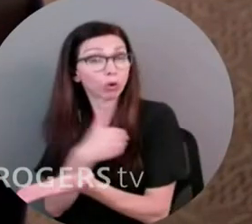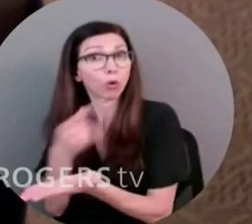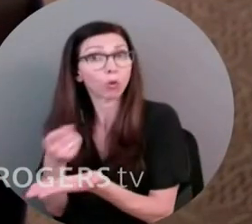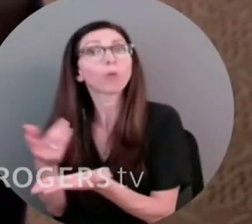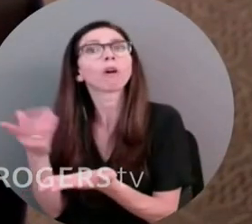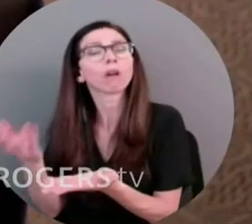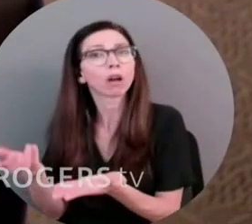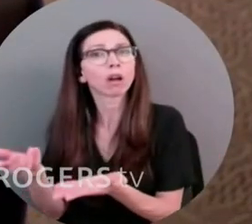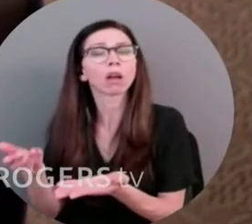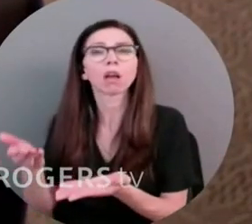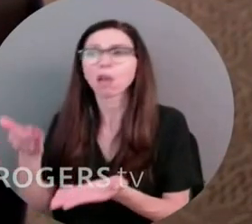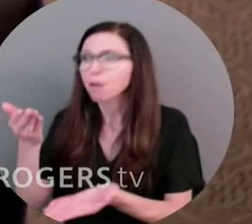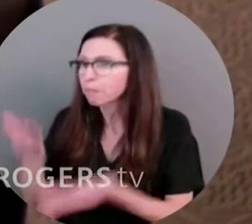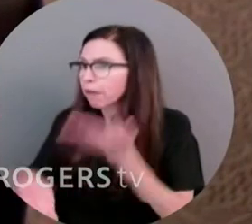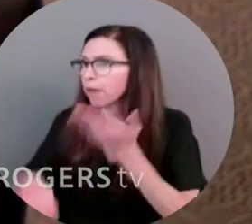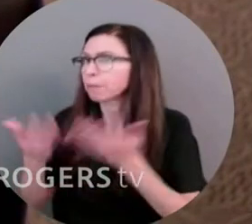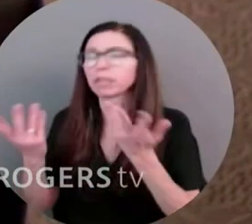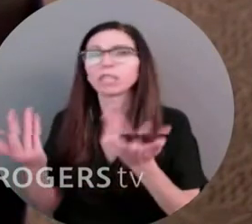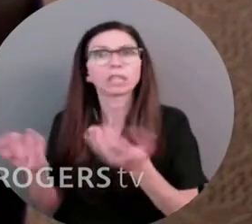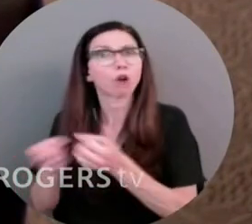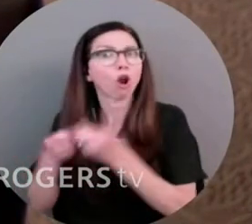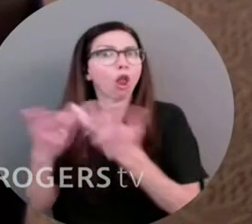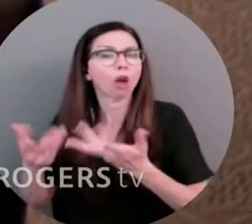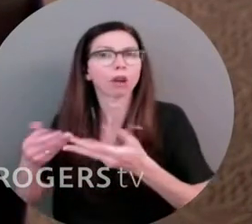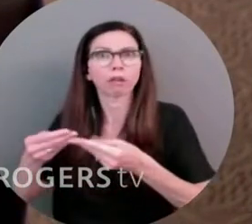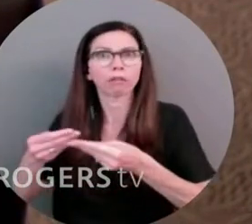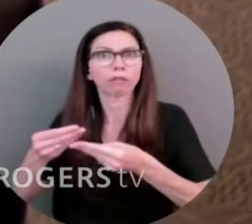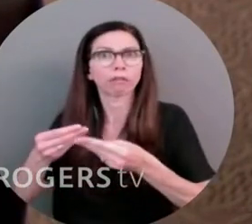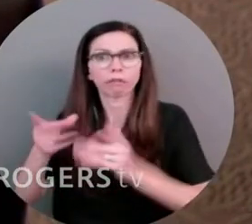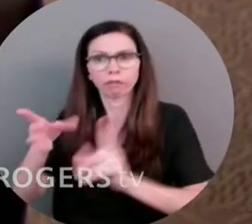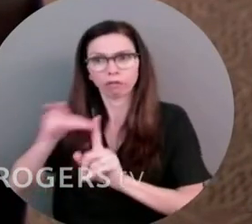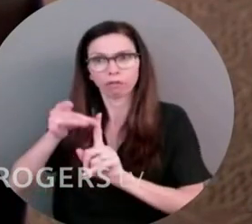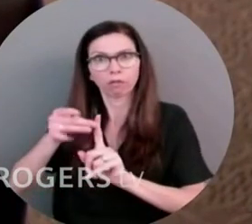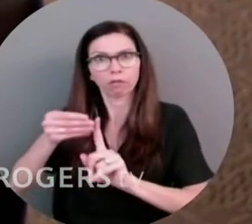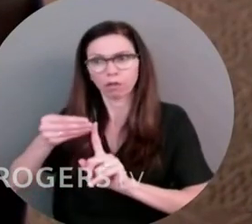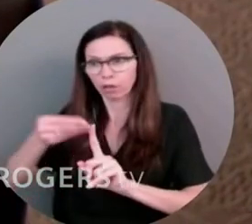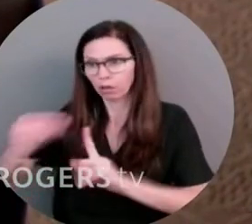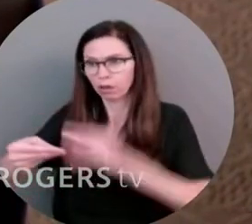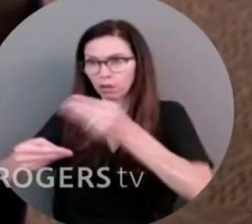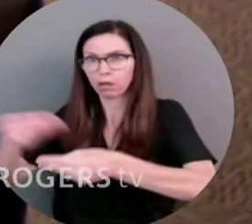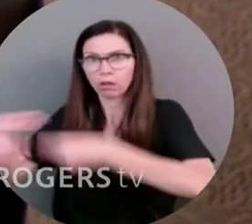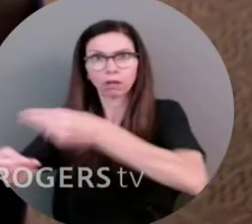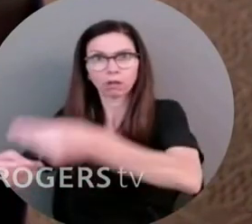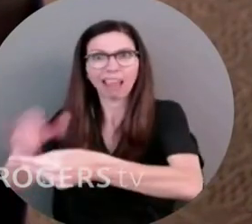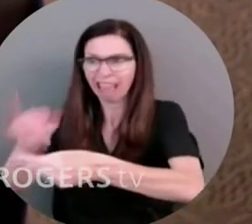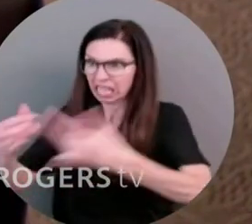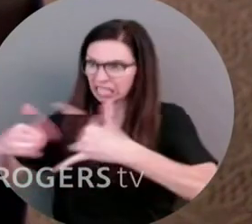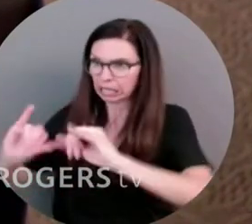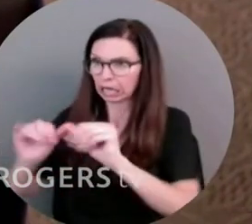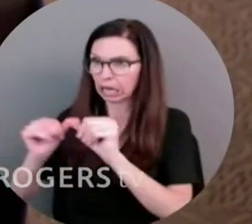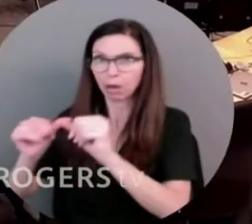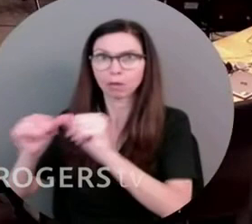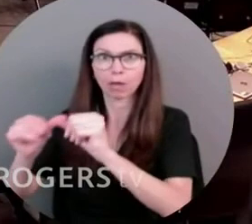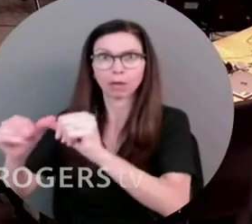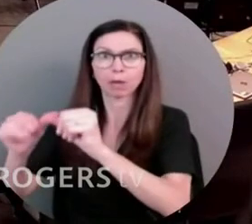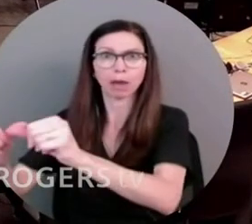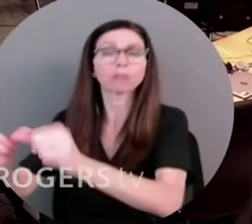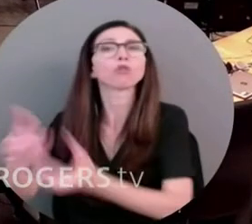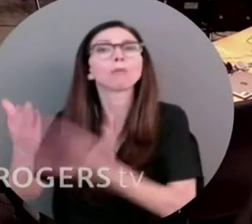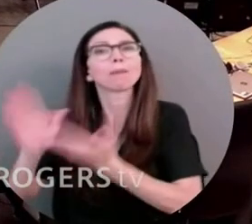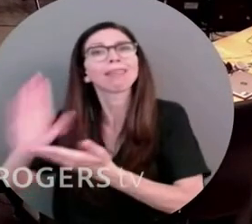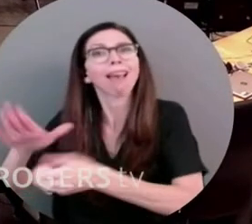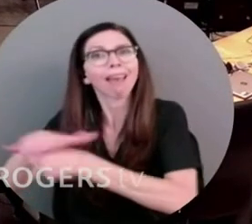of ongoing transmission, and that may require local actions that are different from place to place.